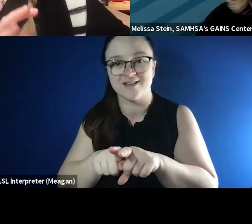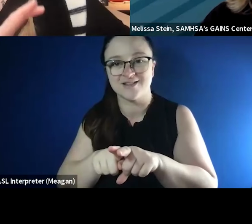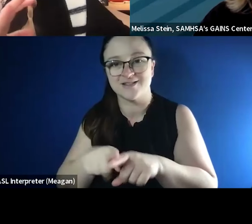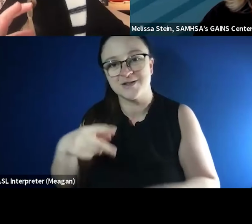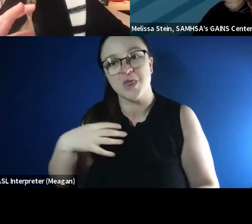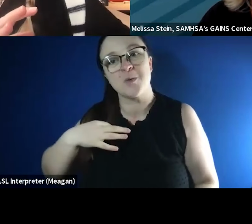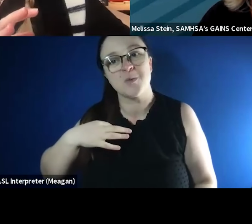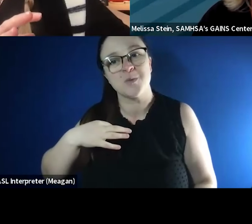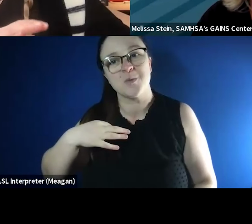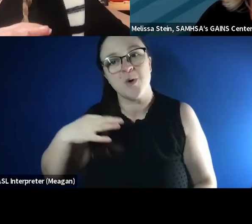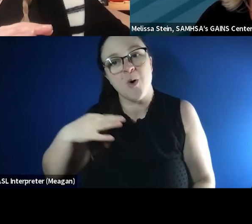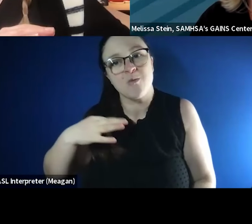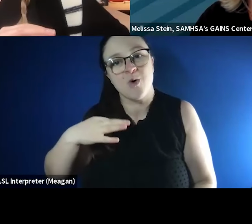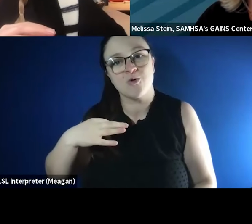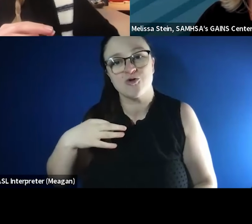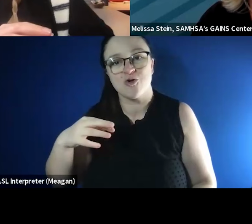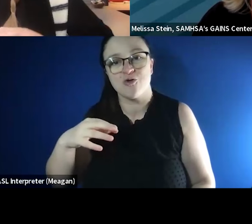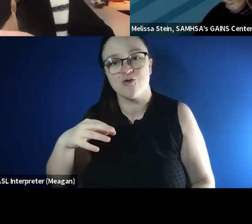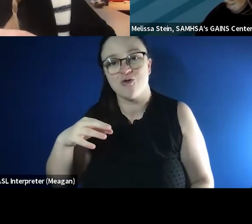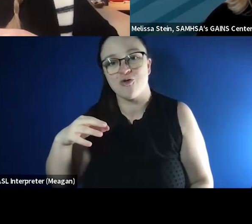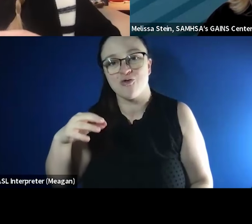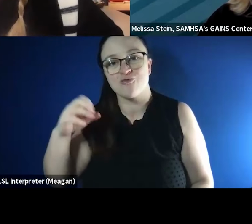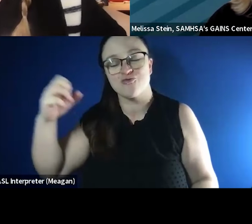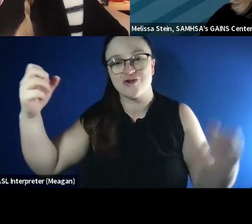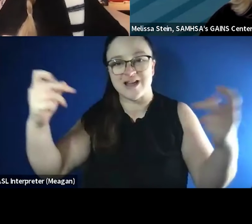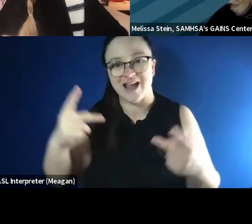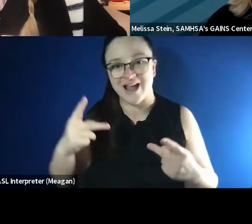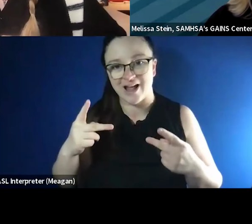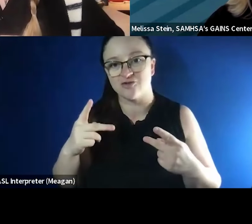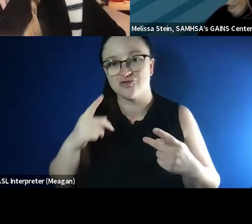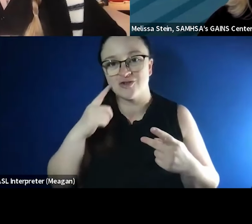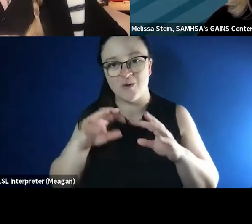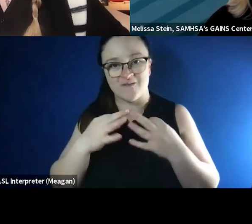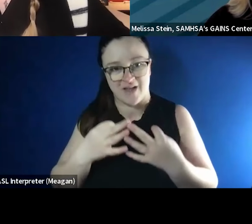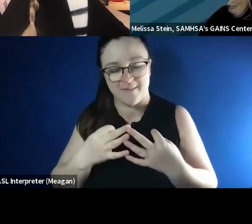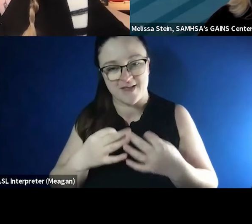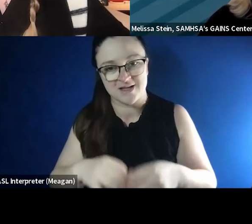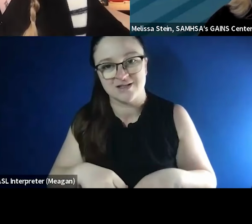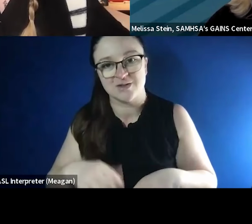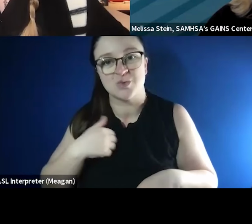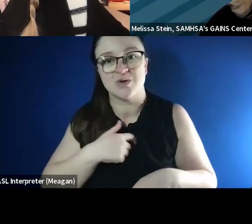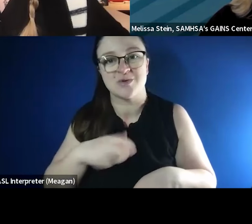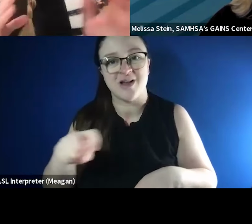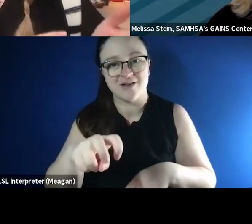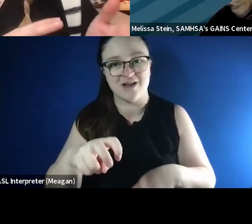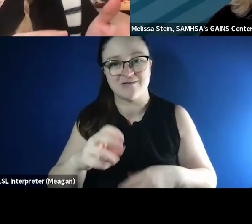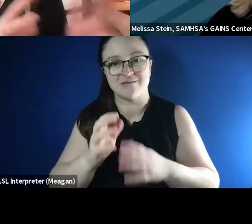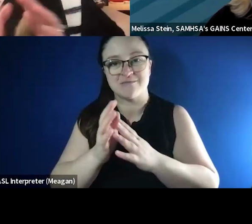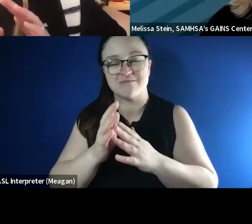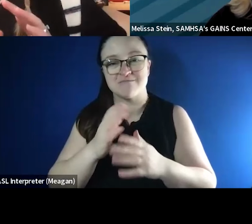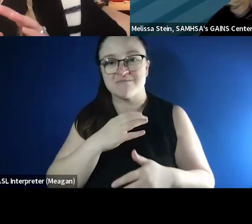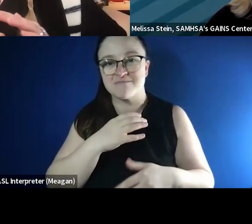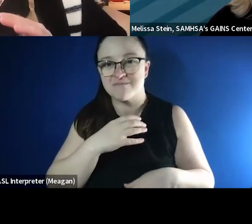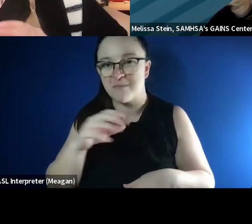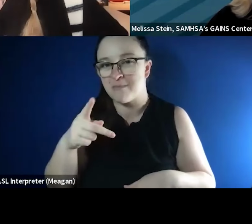bono reentry consultant for Families Against Mandatory Minimums. And when we were navigating compassionate release petitions, not only during